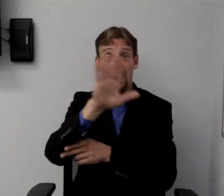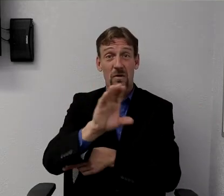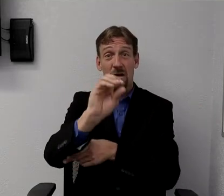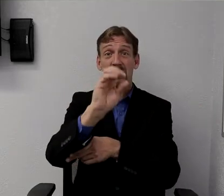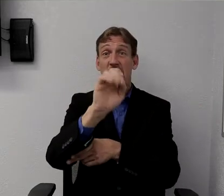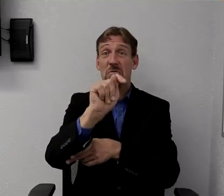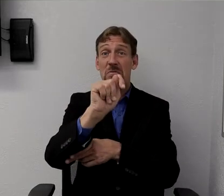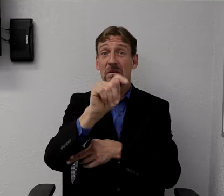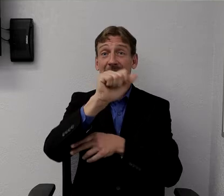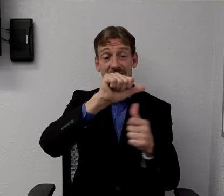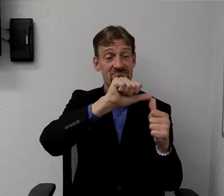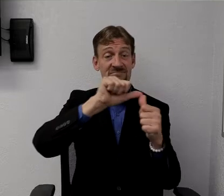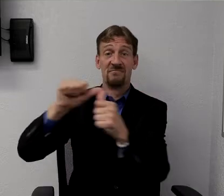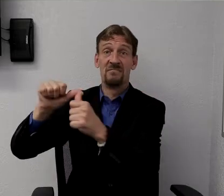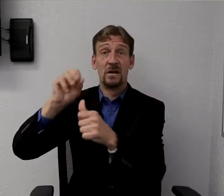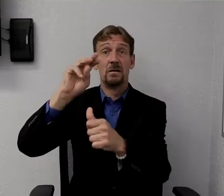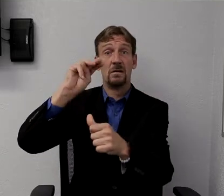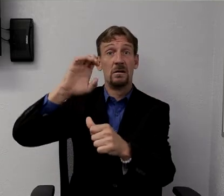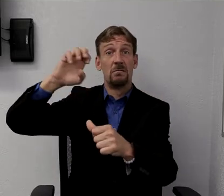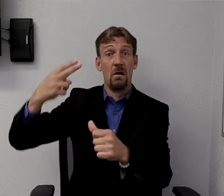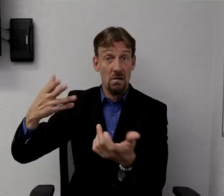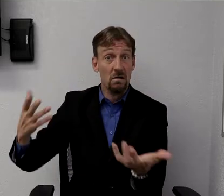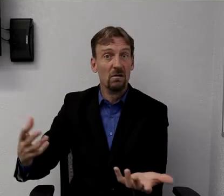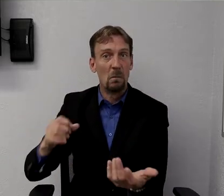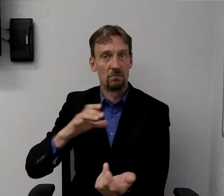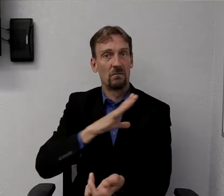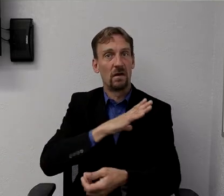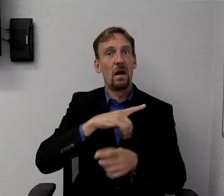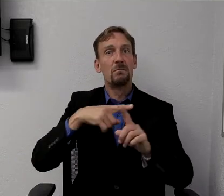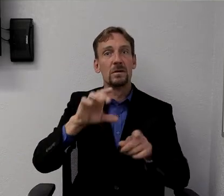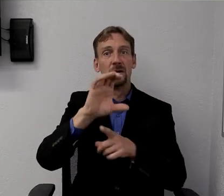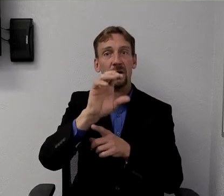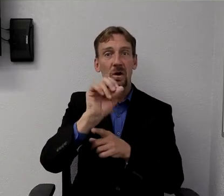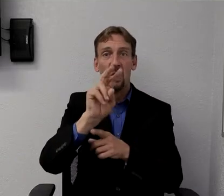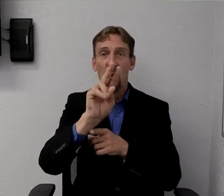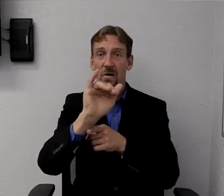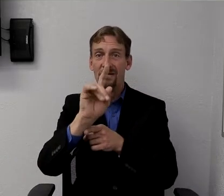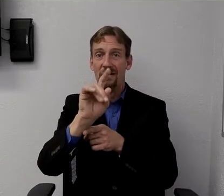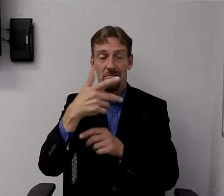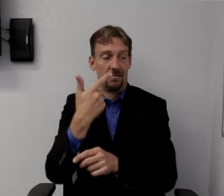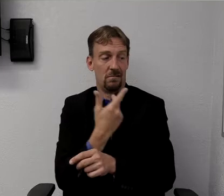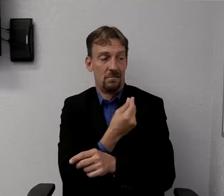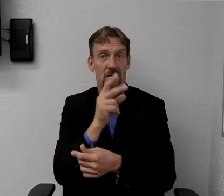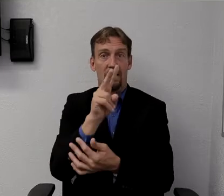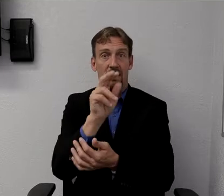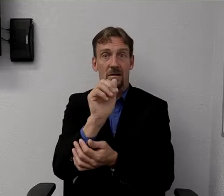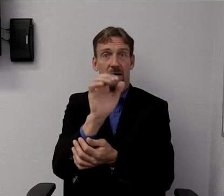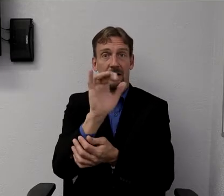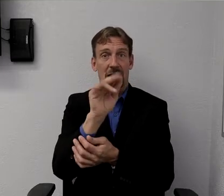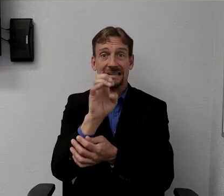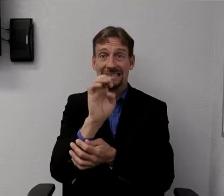last us into March. So having a COVID vaccine